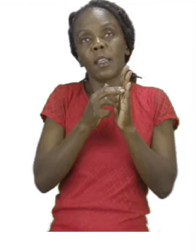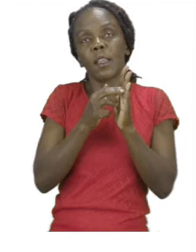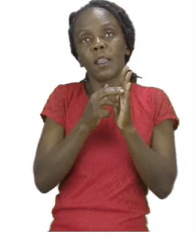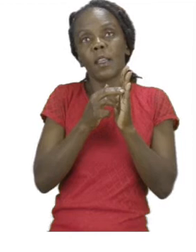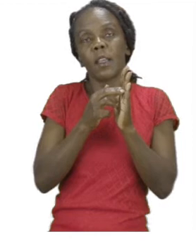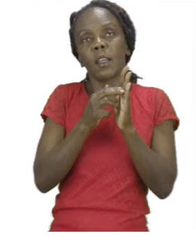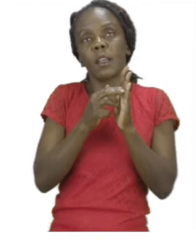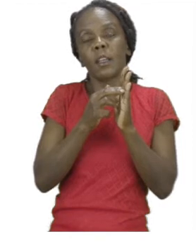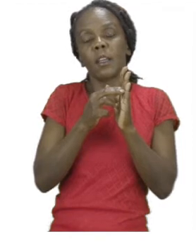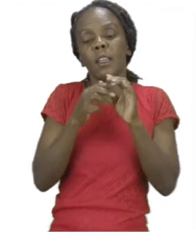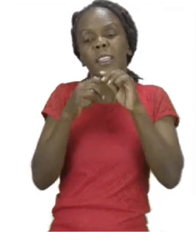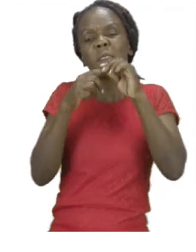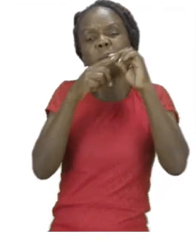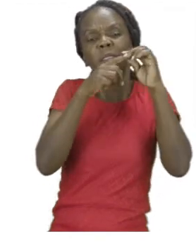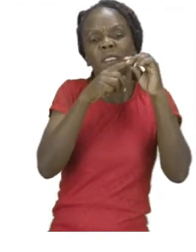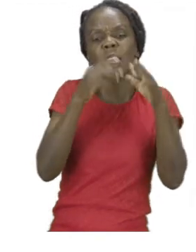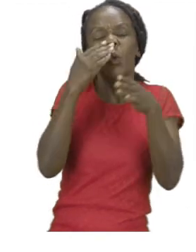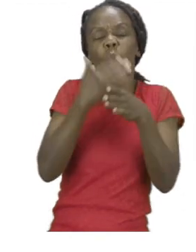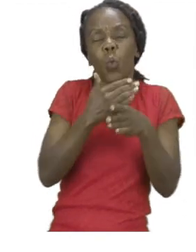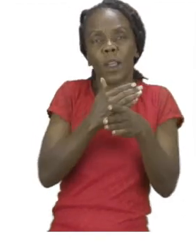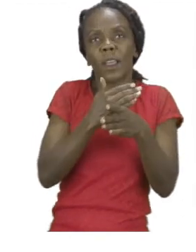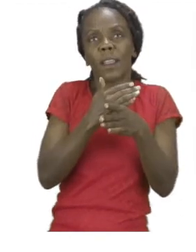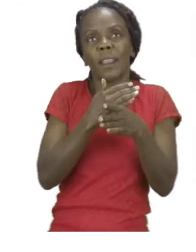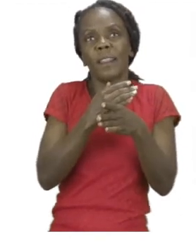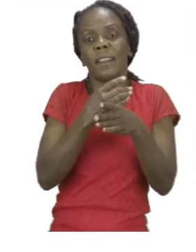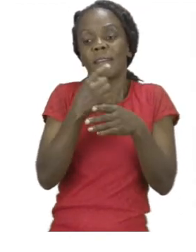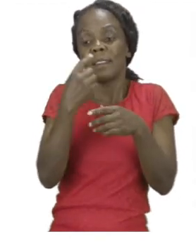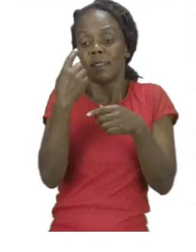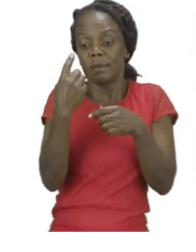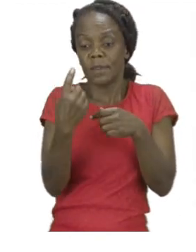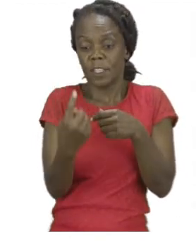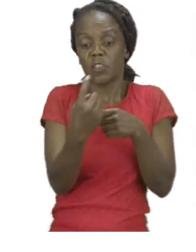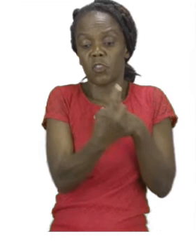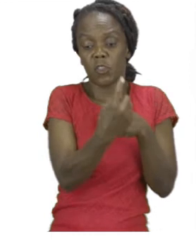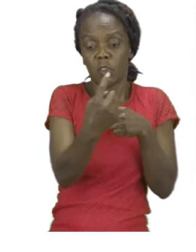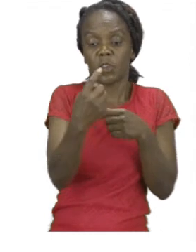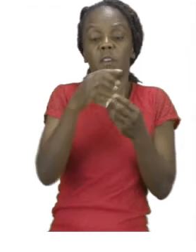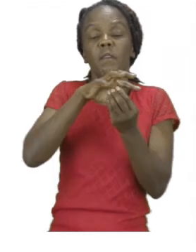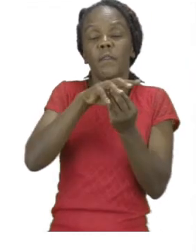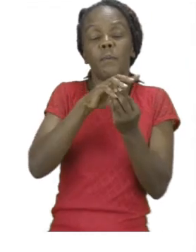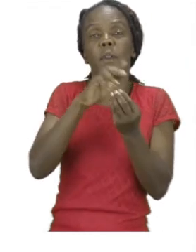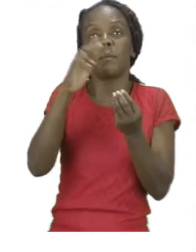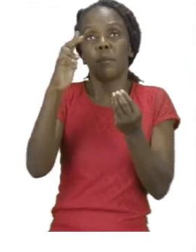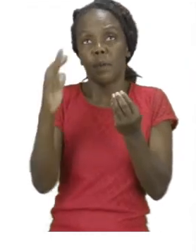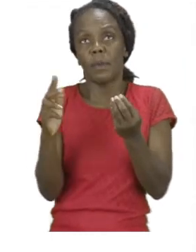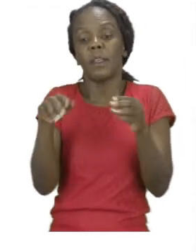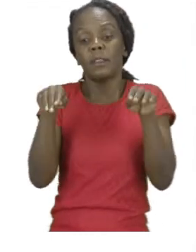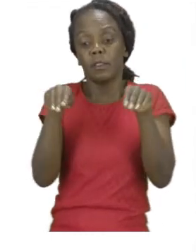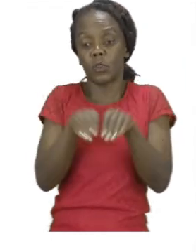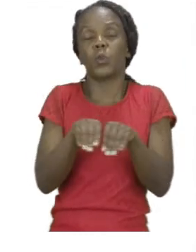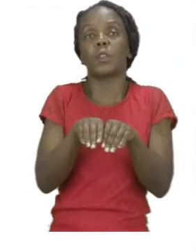one that you can see, a boy who's putting away his toys. That is his special